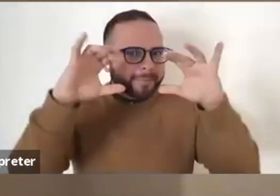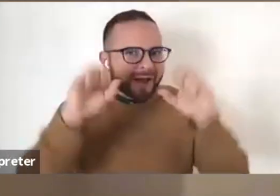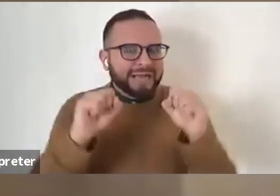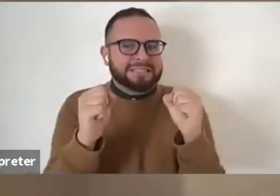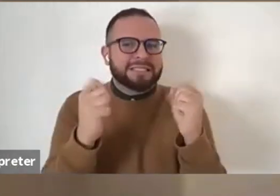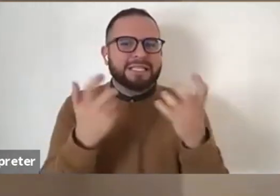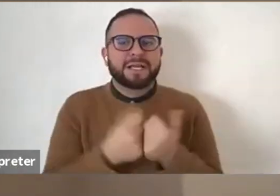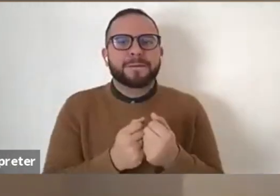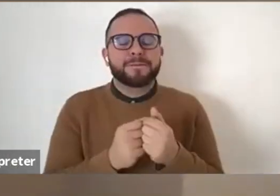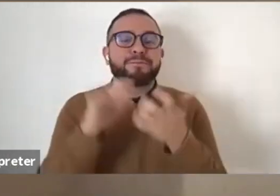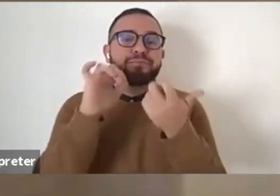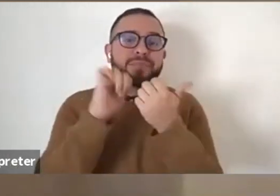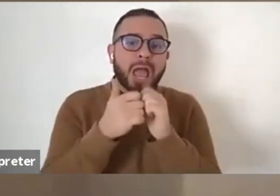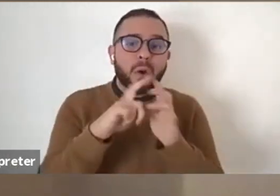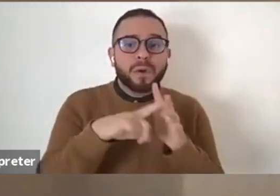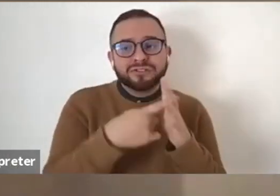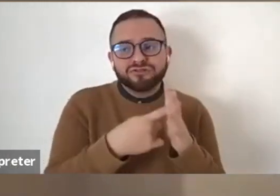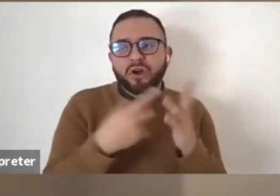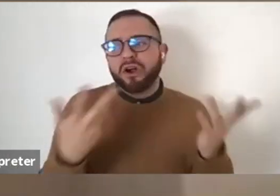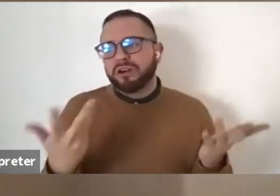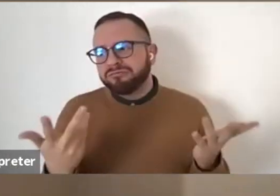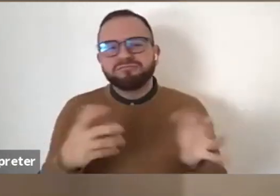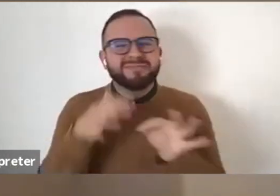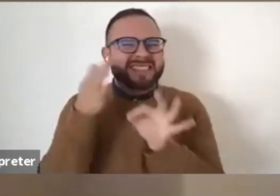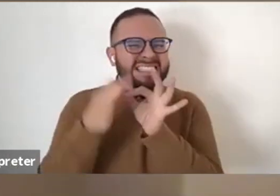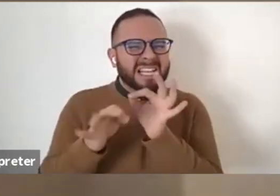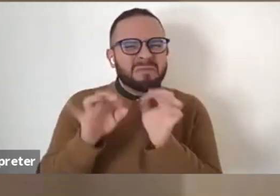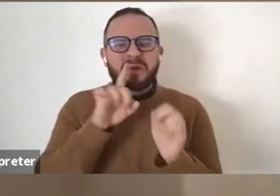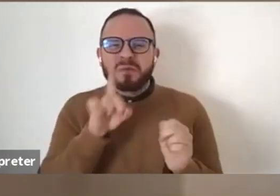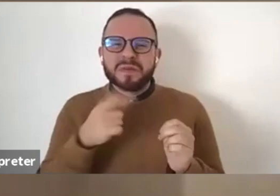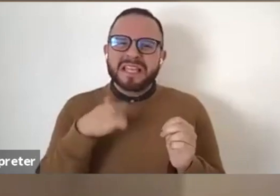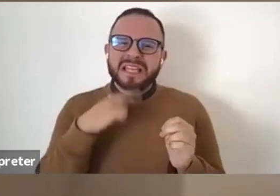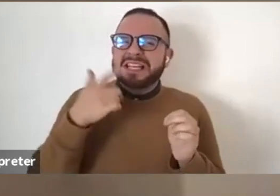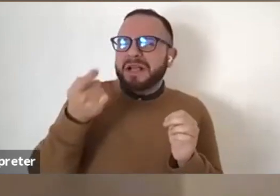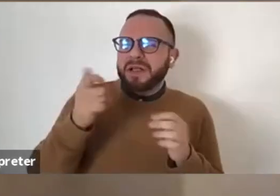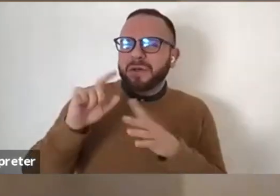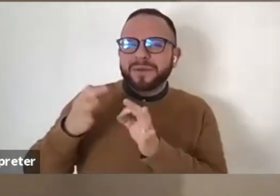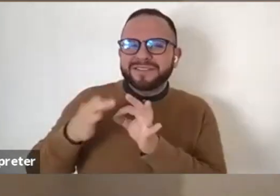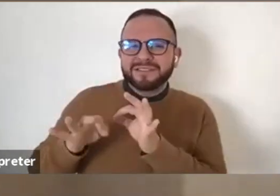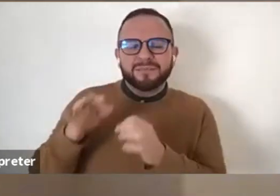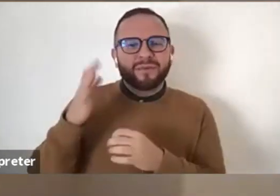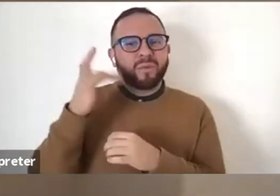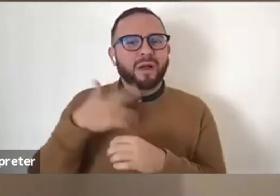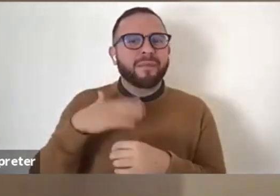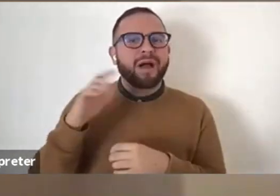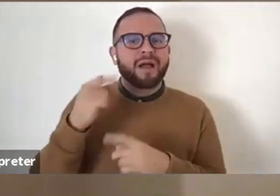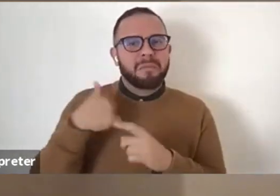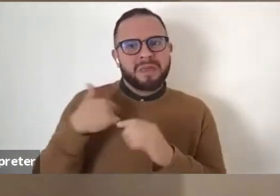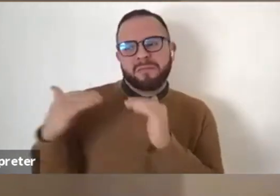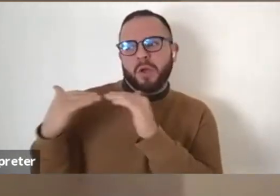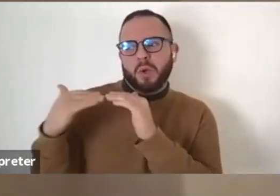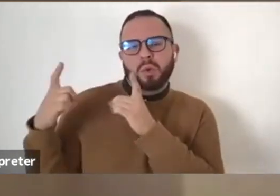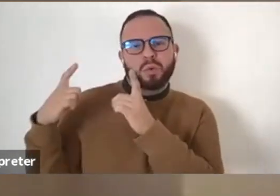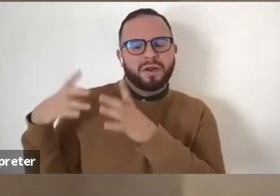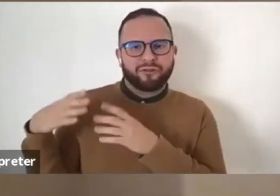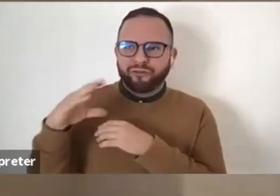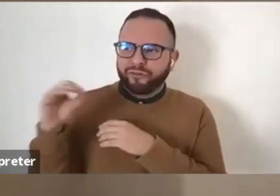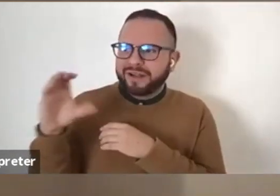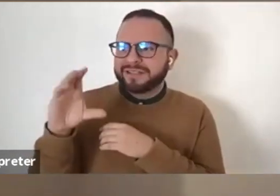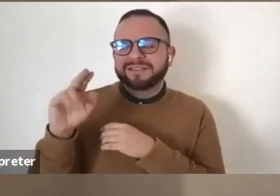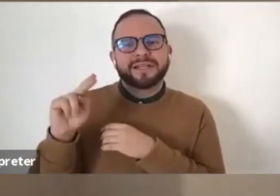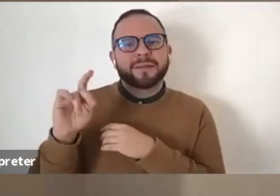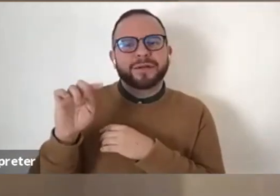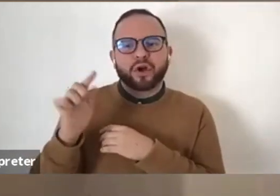started very kind of simple way, because me and my co-director and cinematographer and co-writer